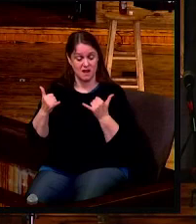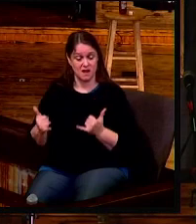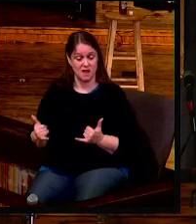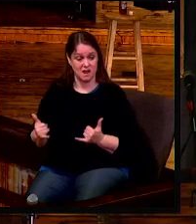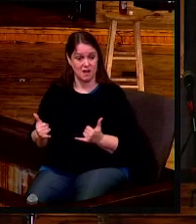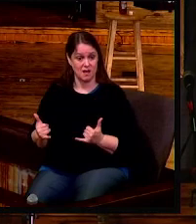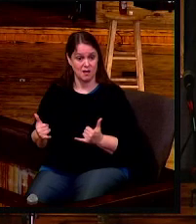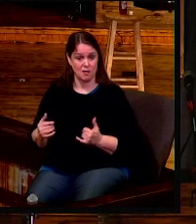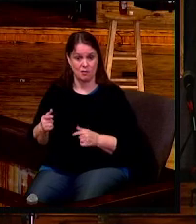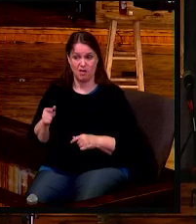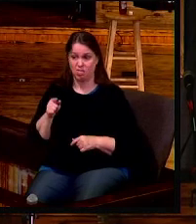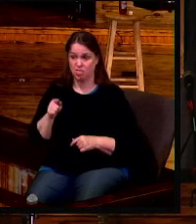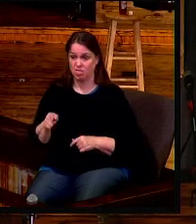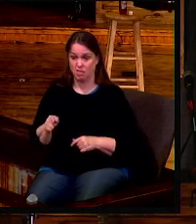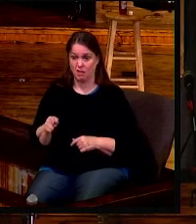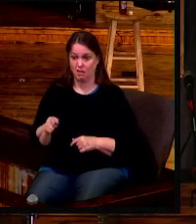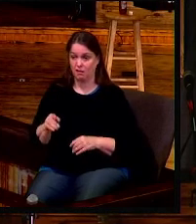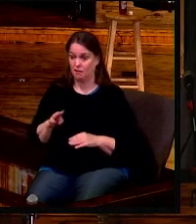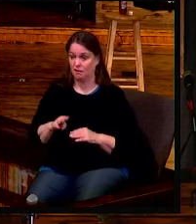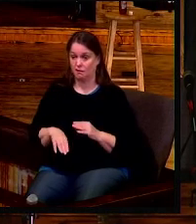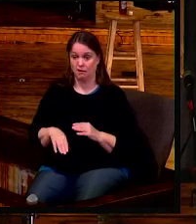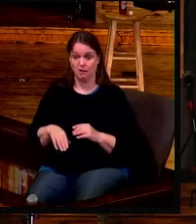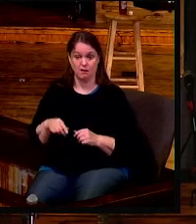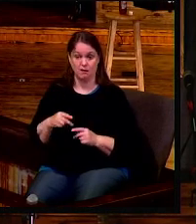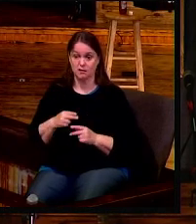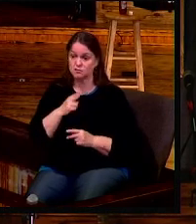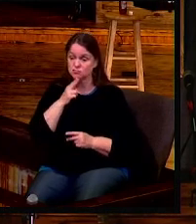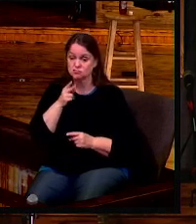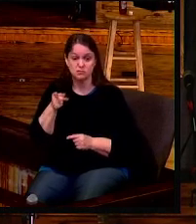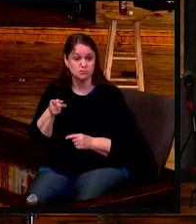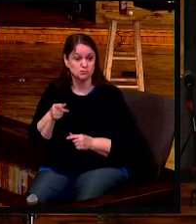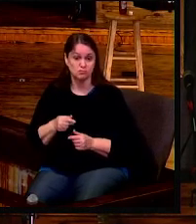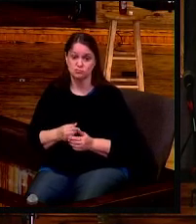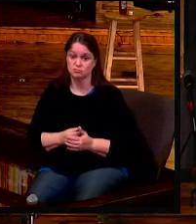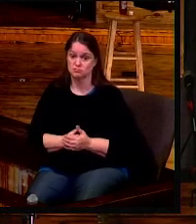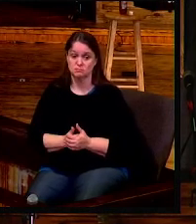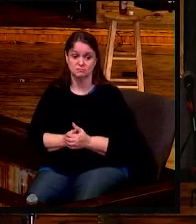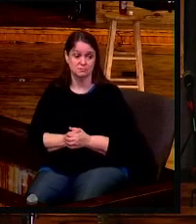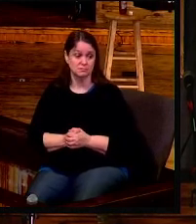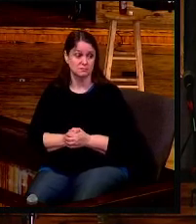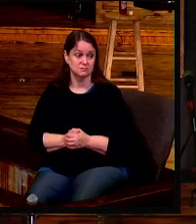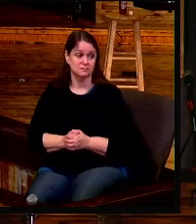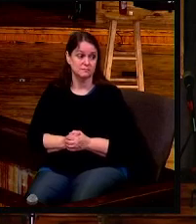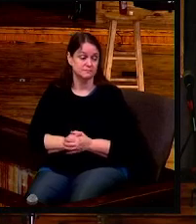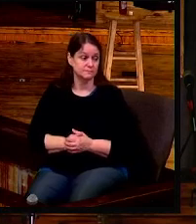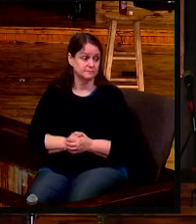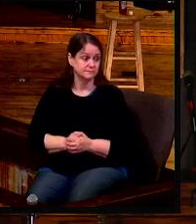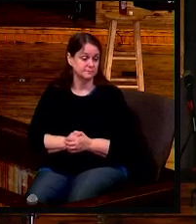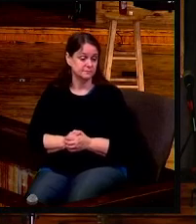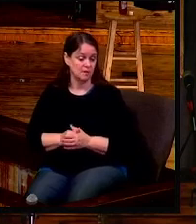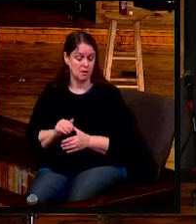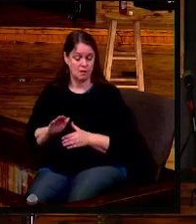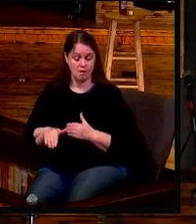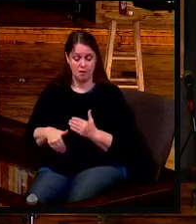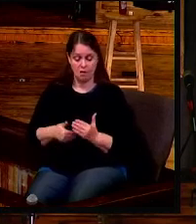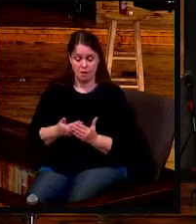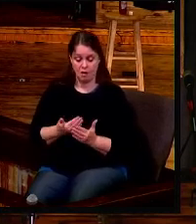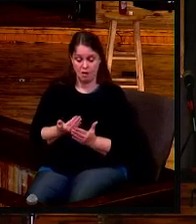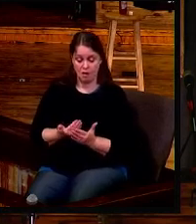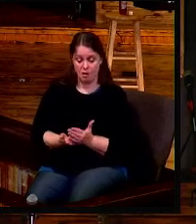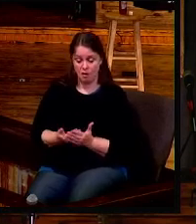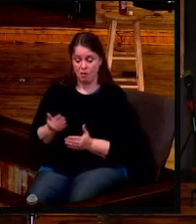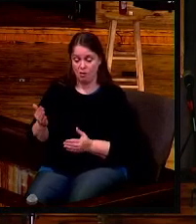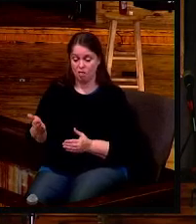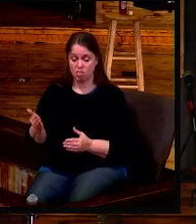them. And sooner or later, it comes out. No matter what it is, all things done in the dark will come to the